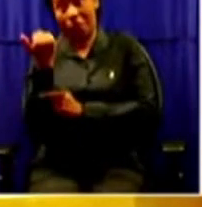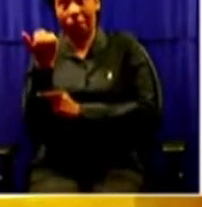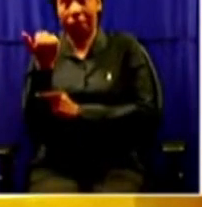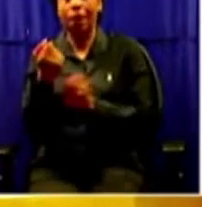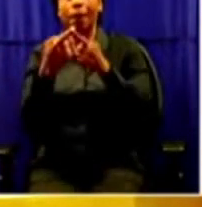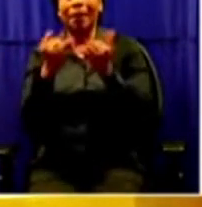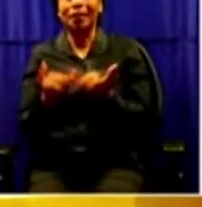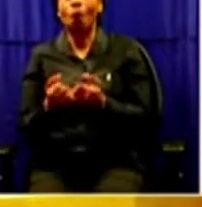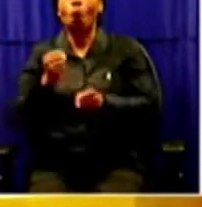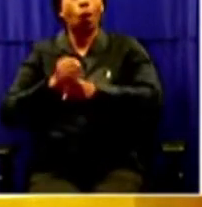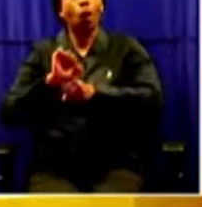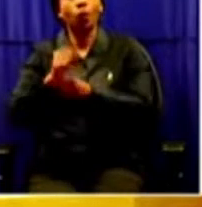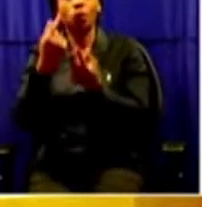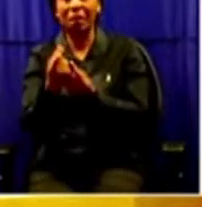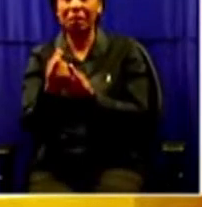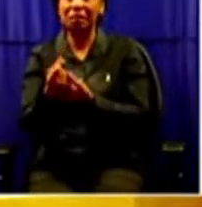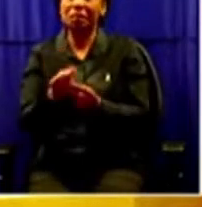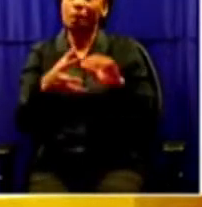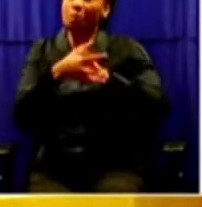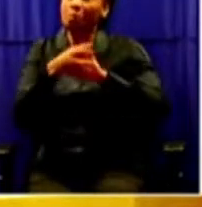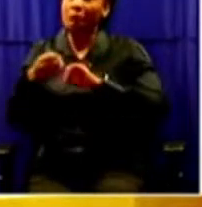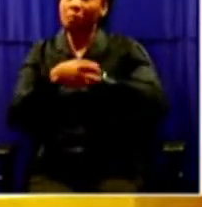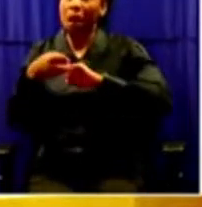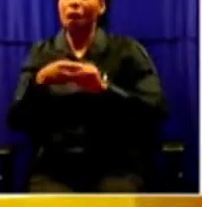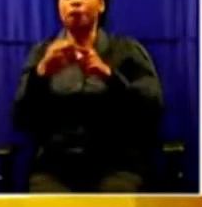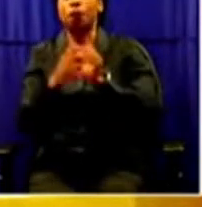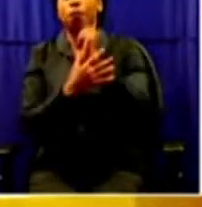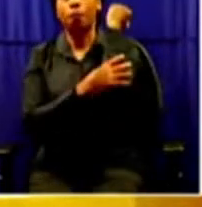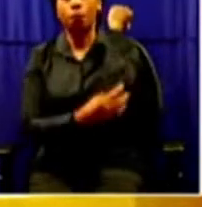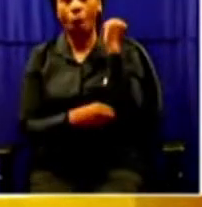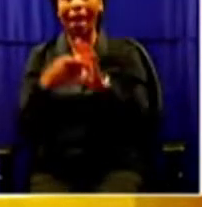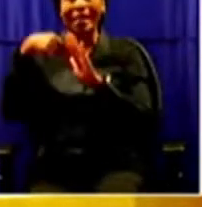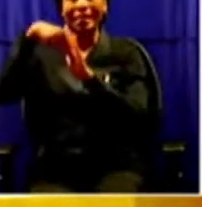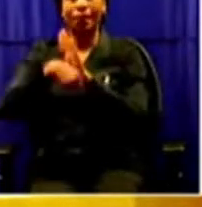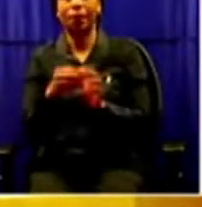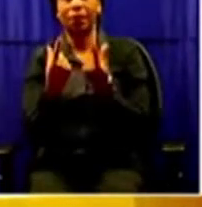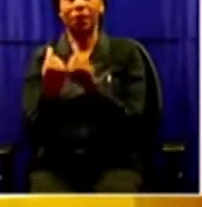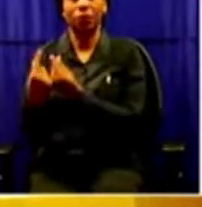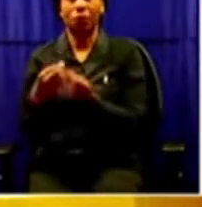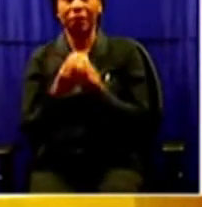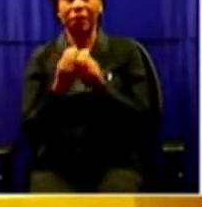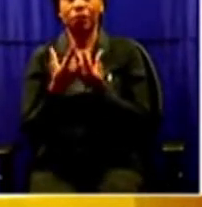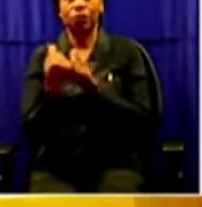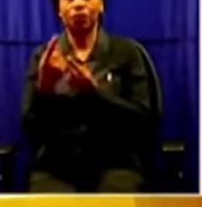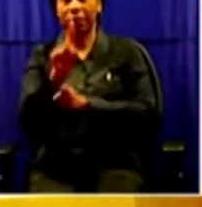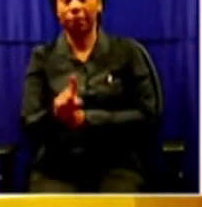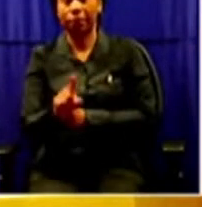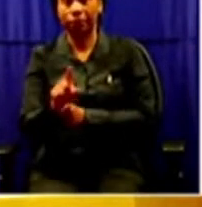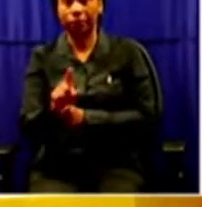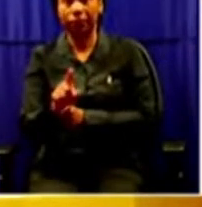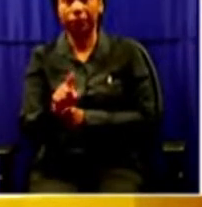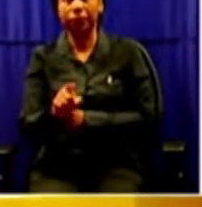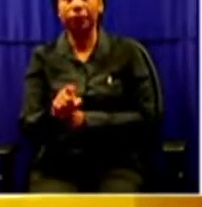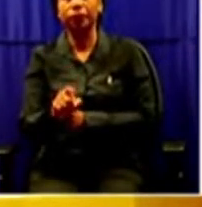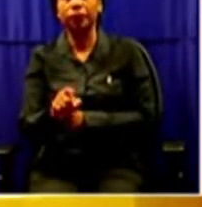poor and marginalized to deepen its own pockets. And assigning race as a proxy for disadvantage has not moved